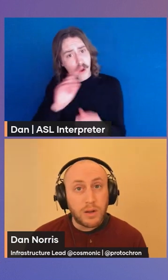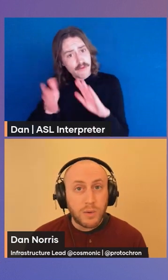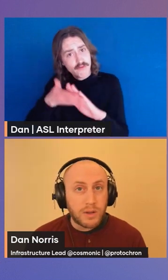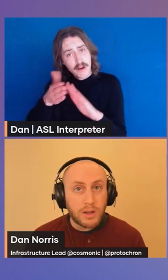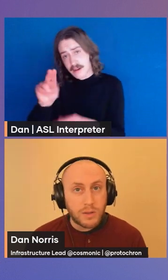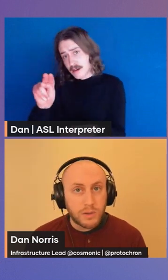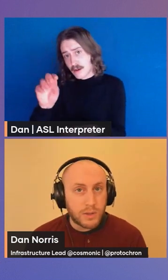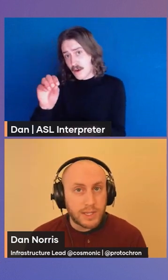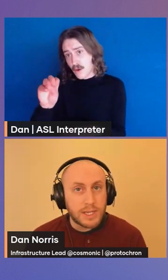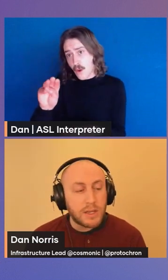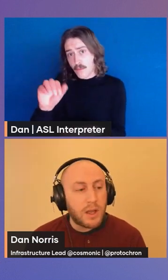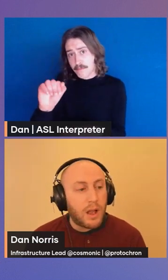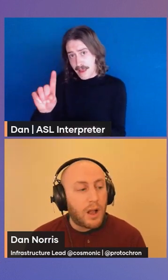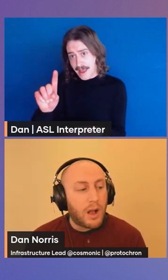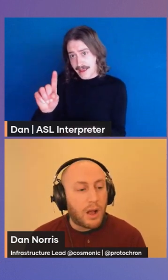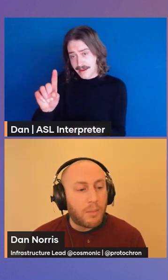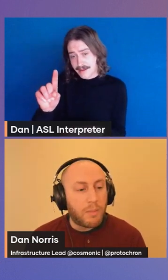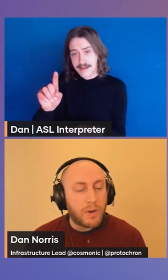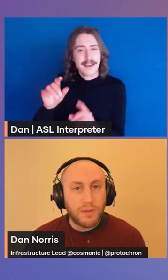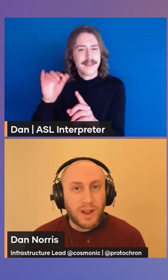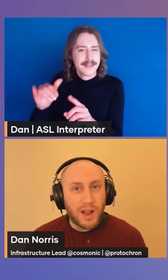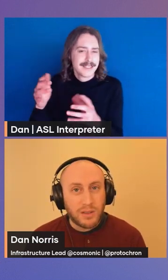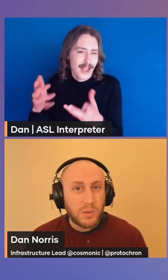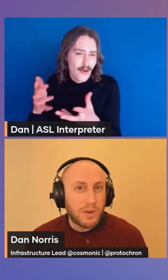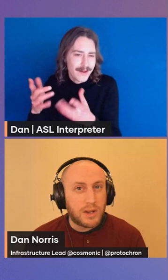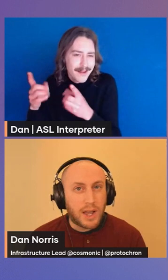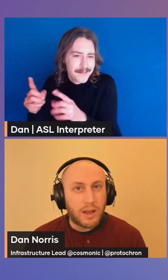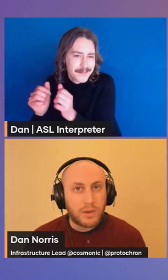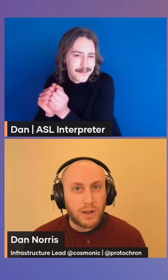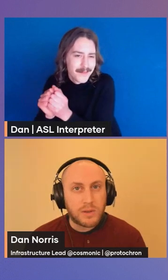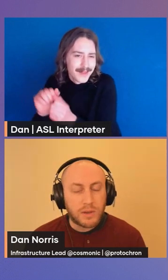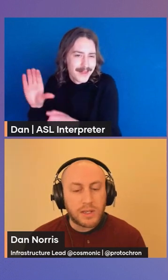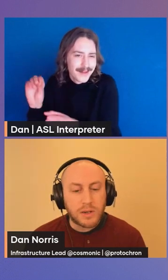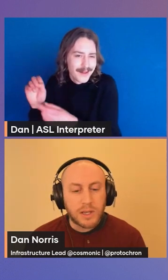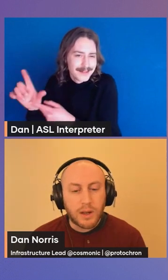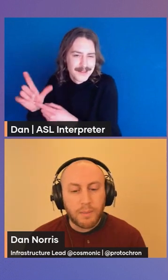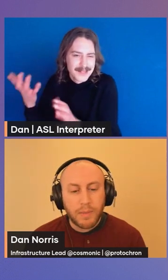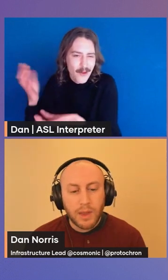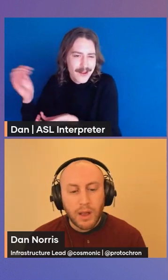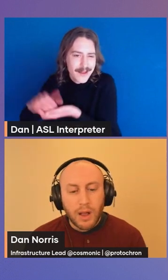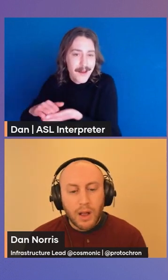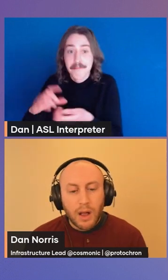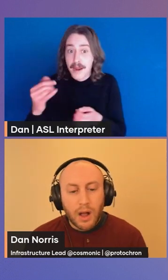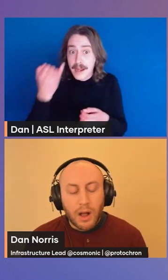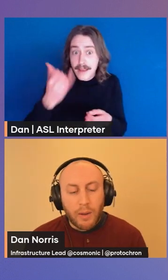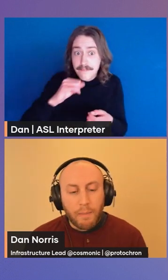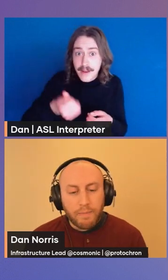running with Consul, so that's easy. But if you're not, you would need to have a Consul cluster set up.